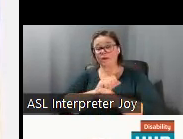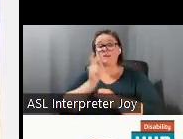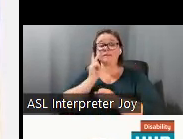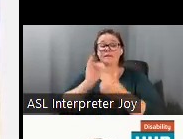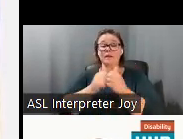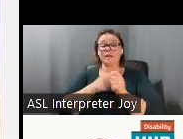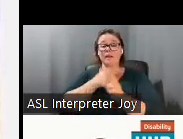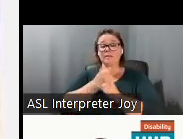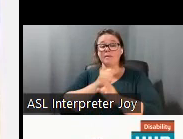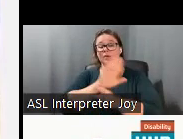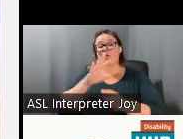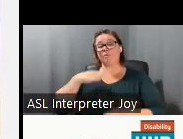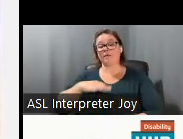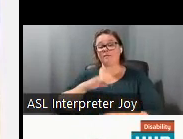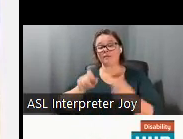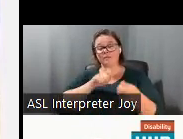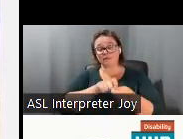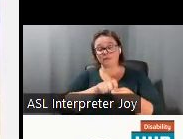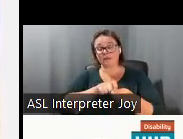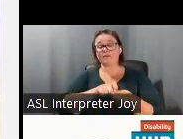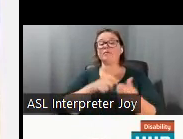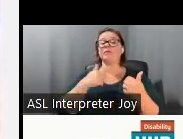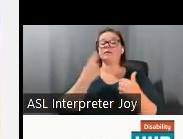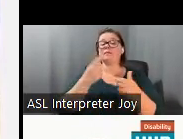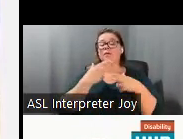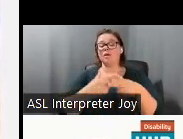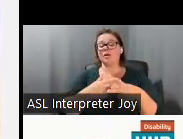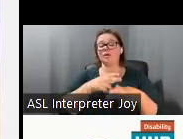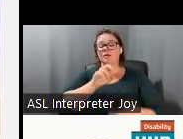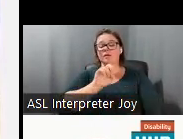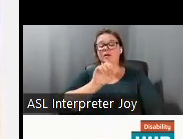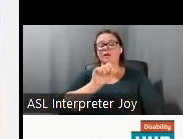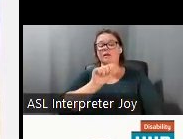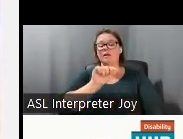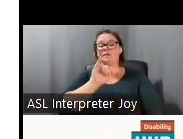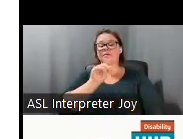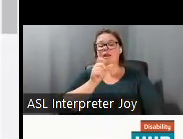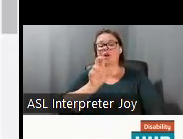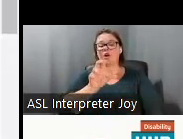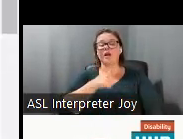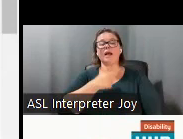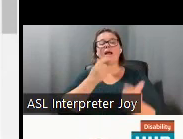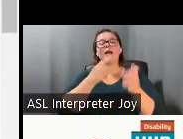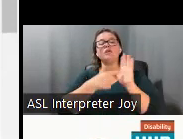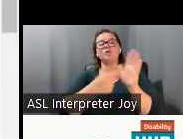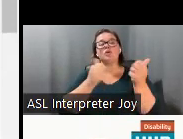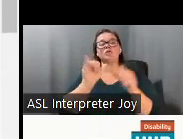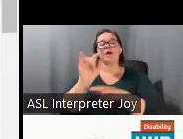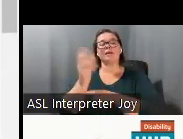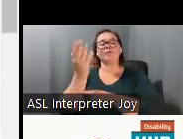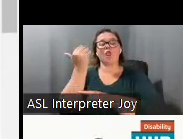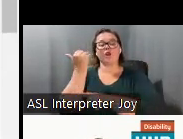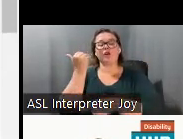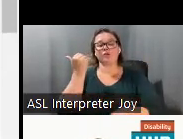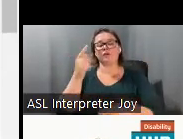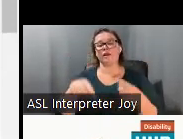impact their benefits specifically, there's something called an estimator. And those, I showed you a try it earlier that about